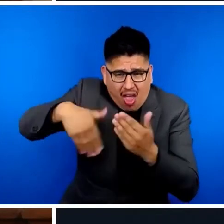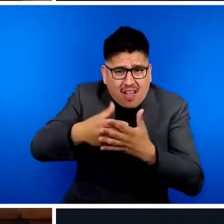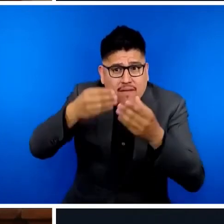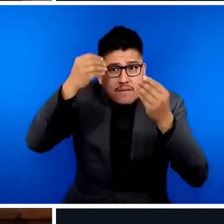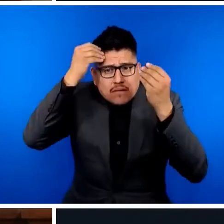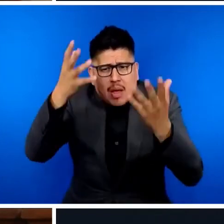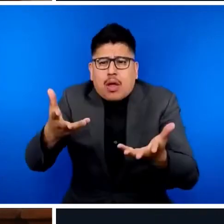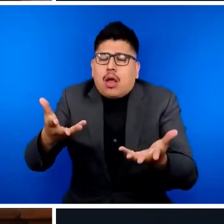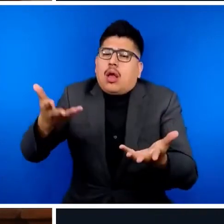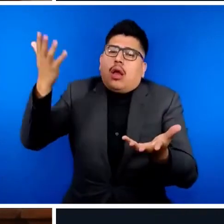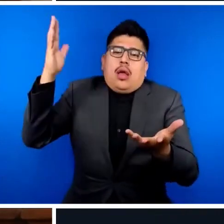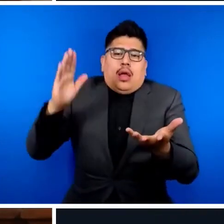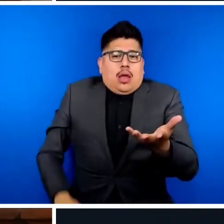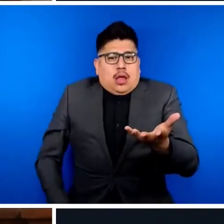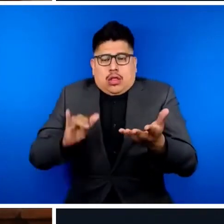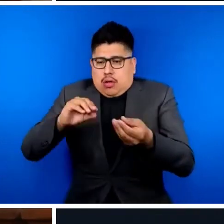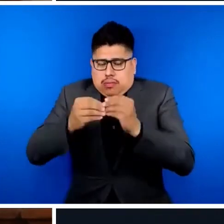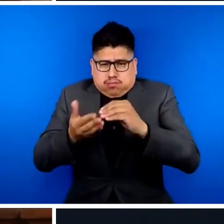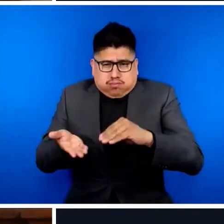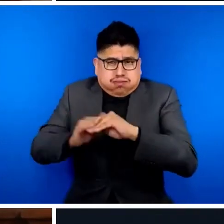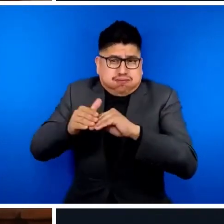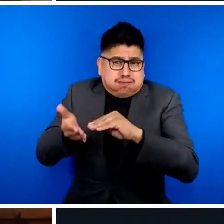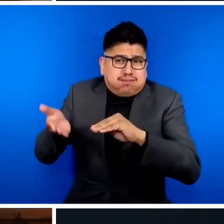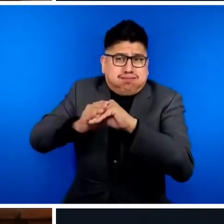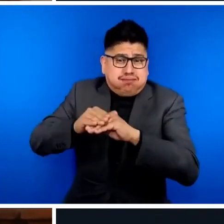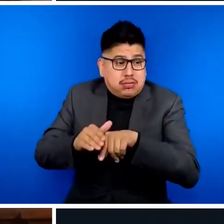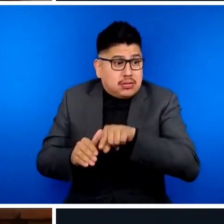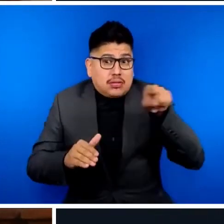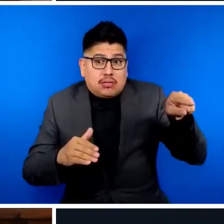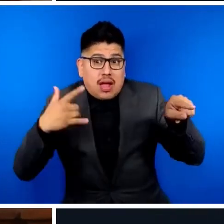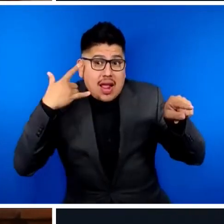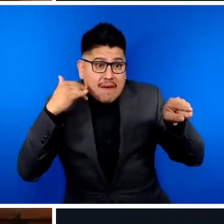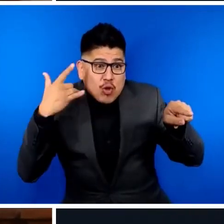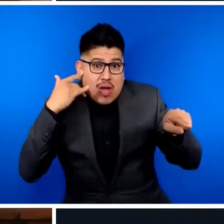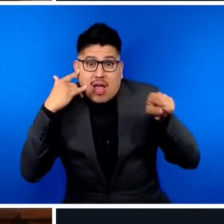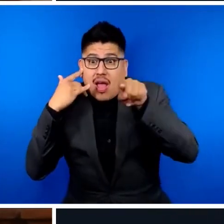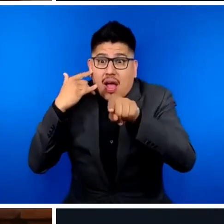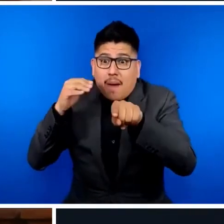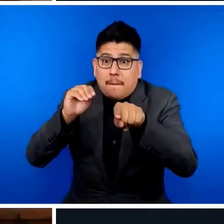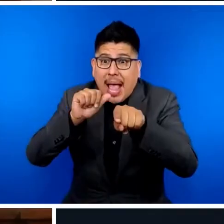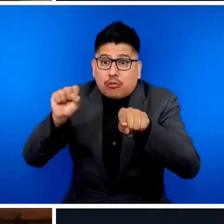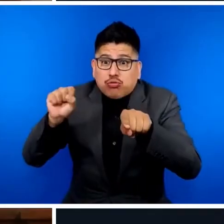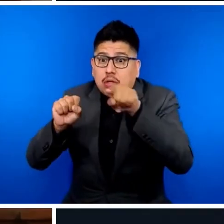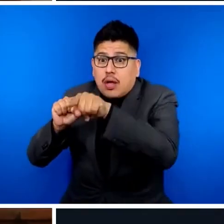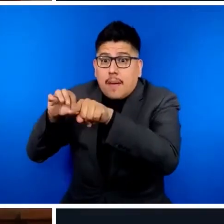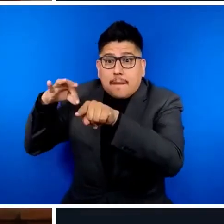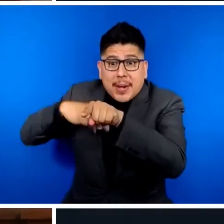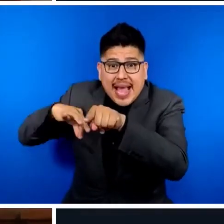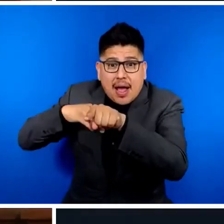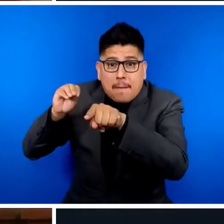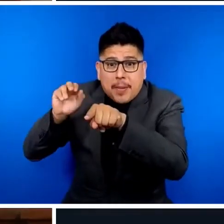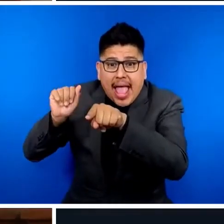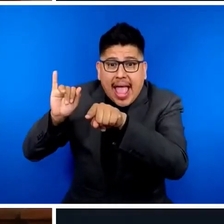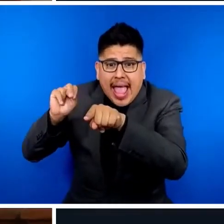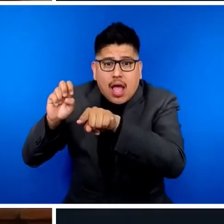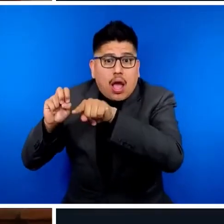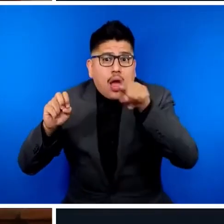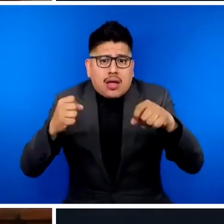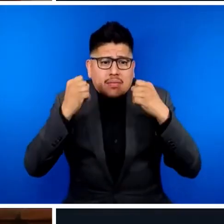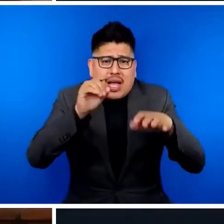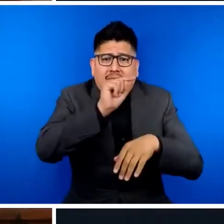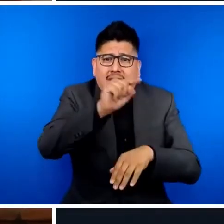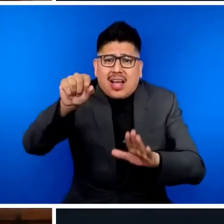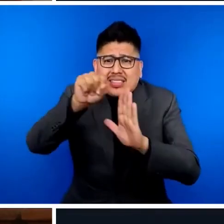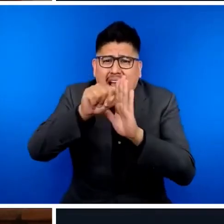than that. And California, Massachusetts, Maine, and many other states are even worse. This is the kind